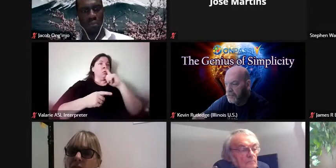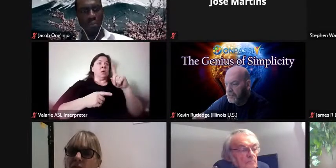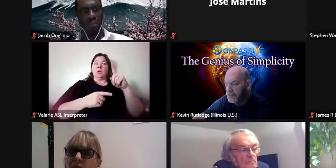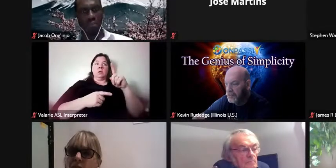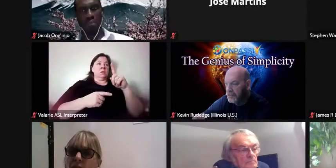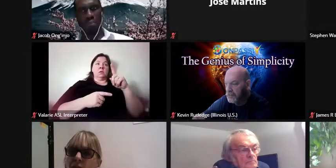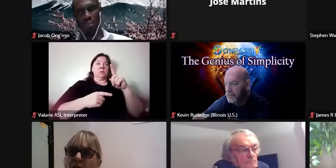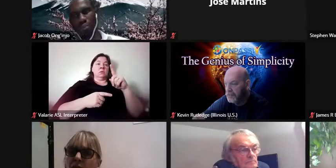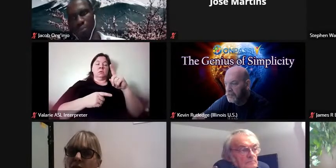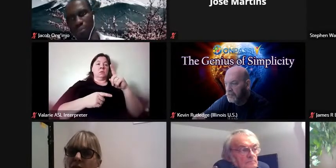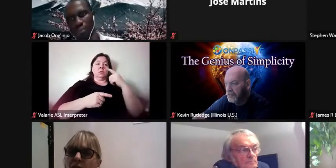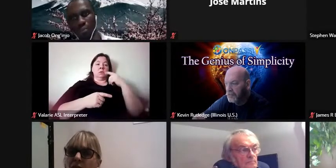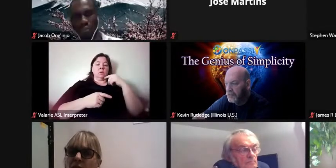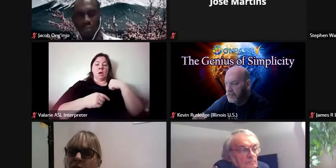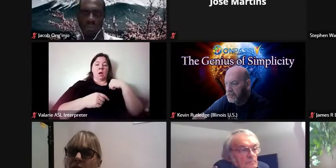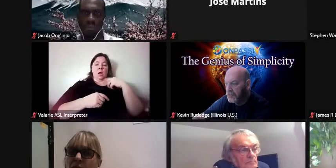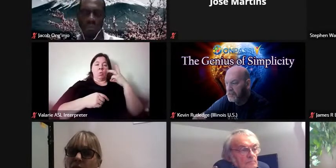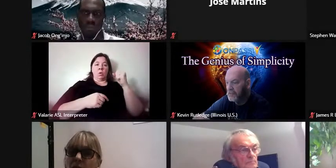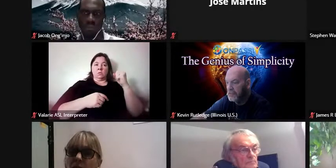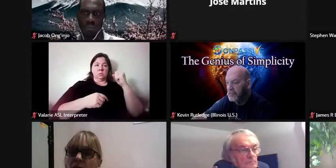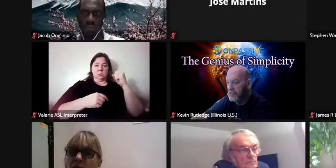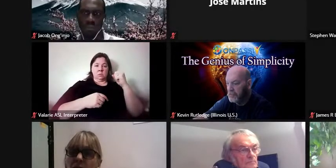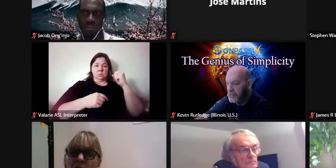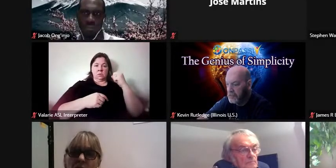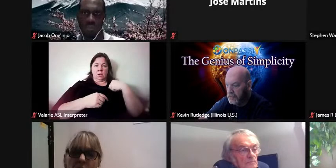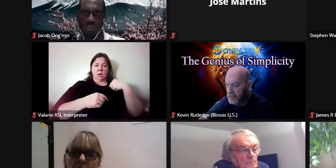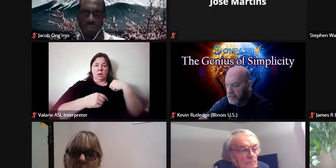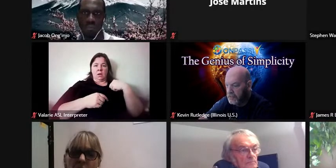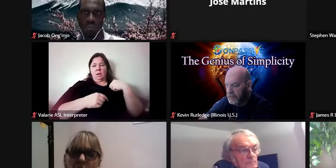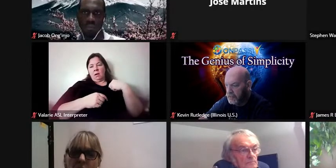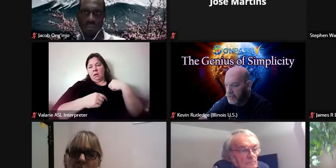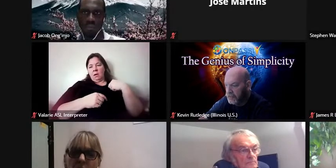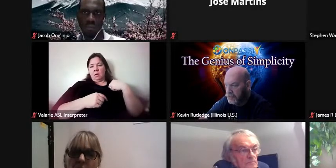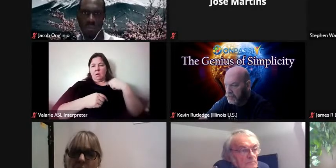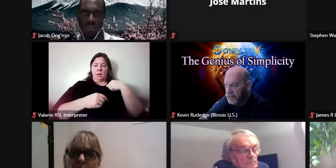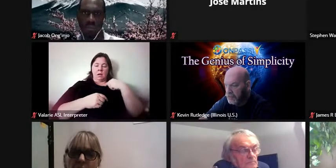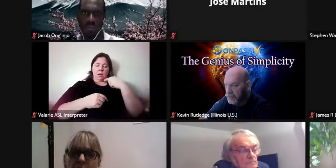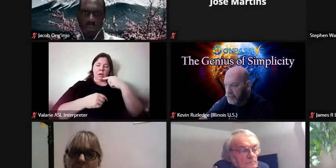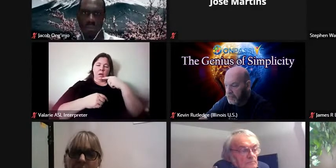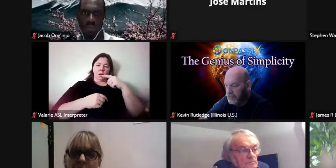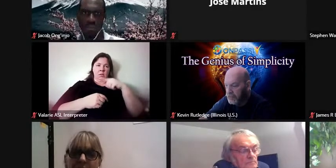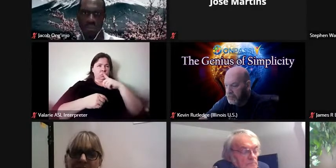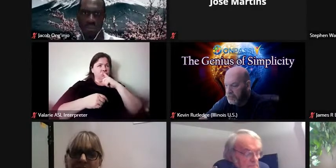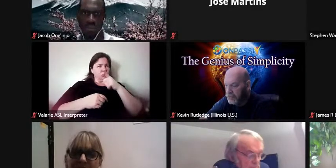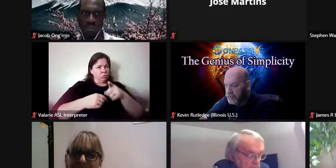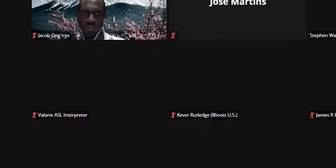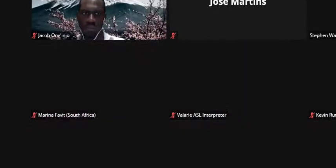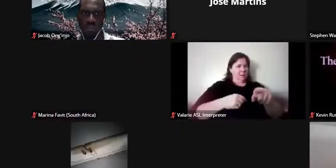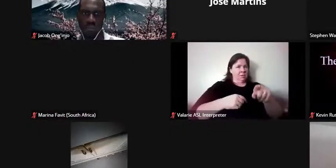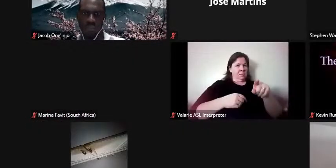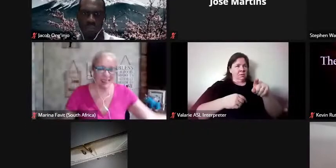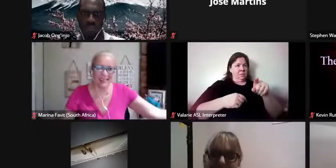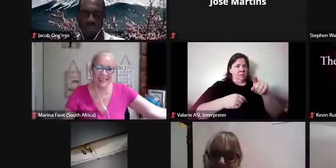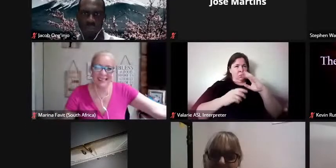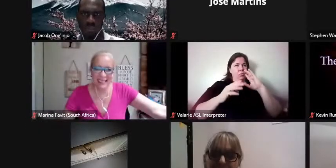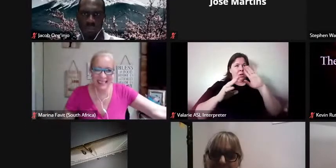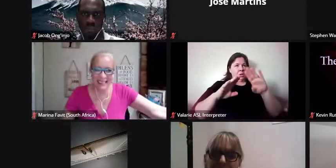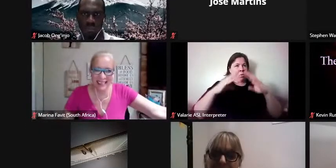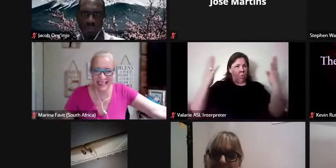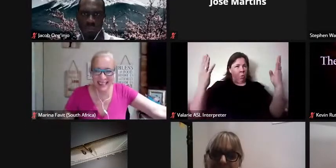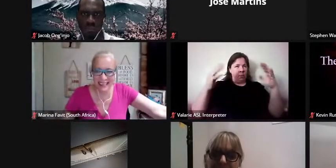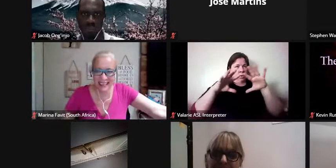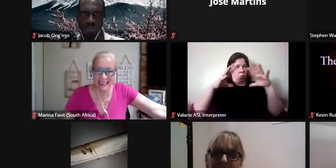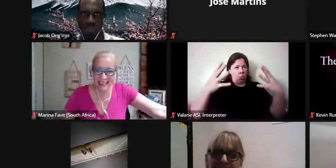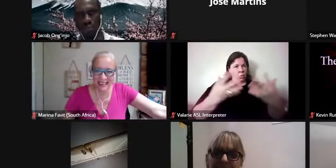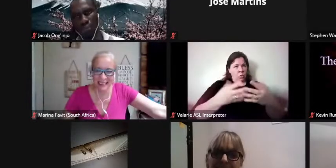was moved. But at the same time, I was not. I said, oh man, is it true? Like he's going to do like